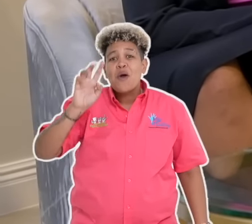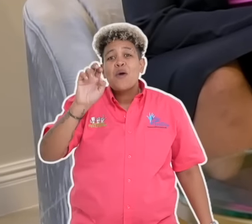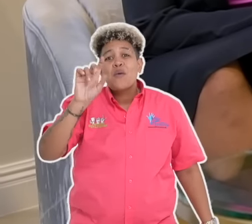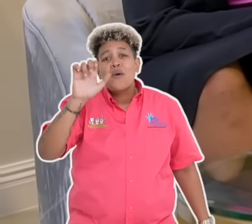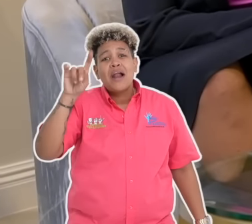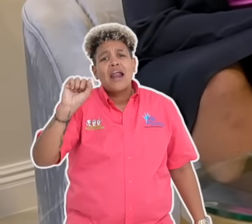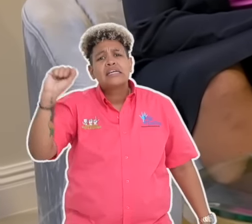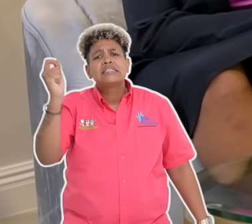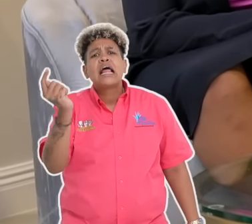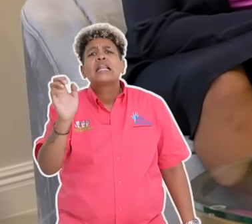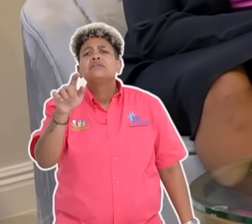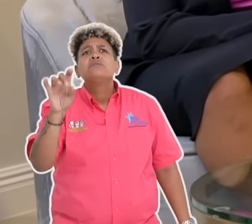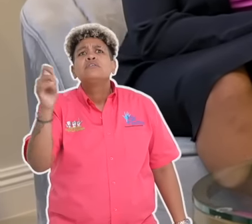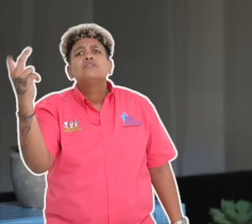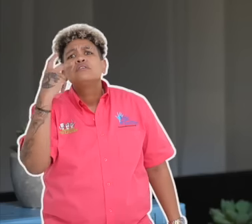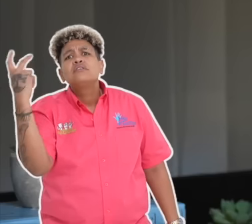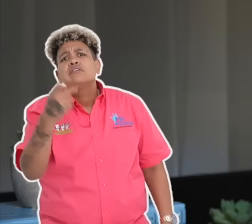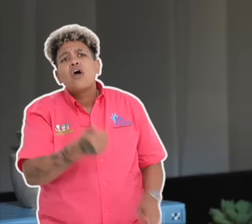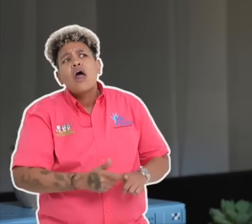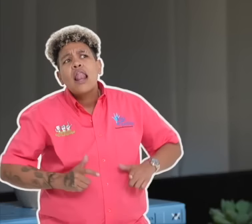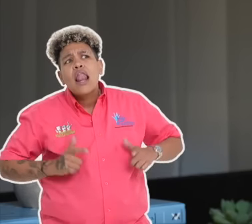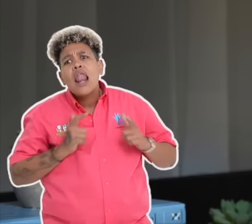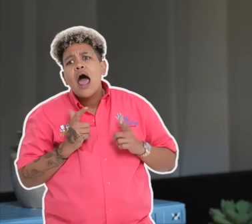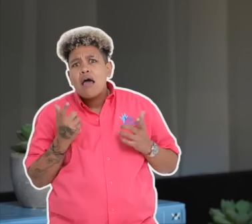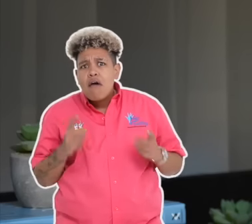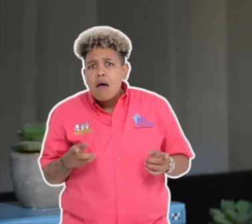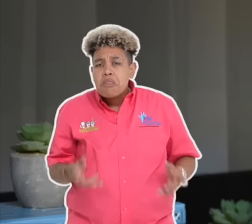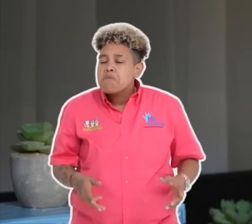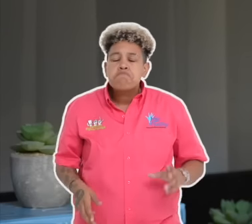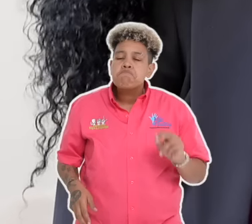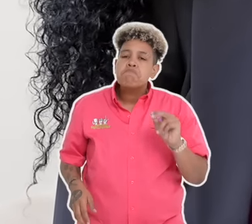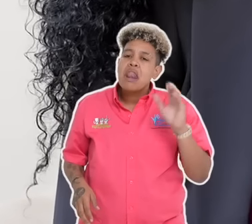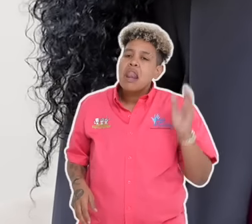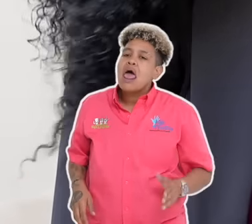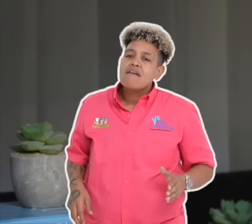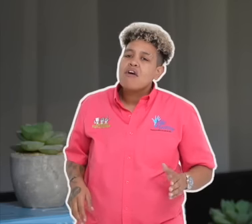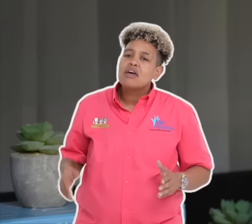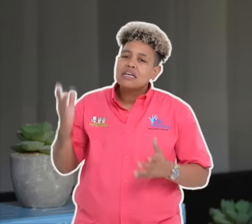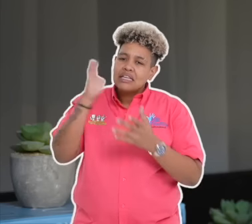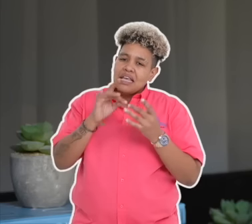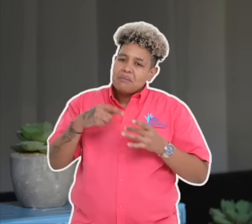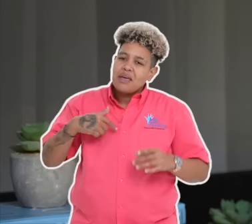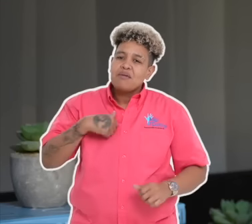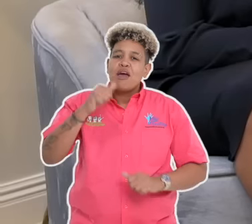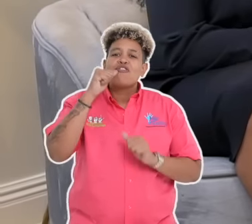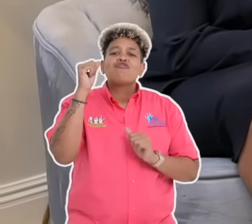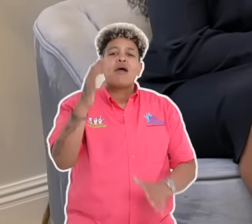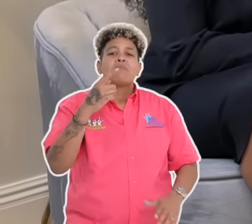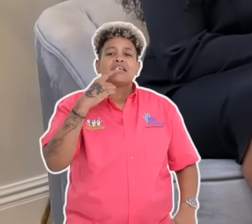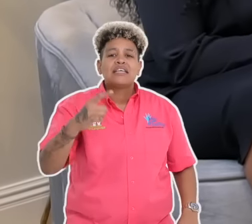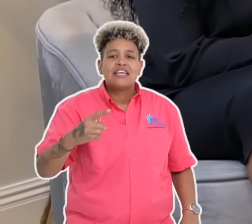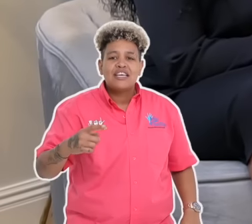up in Woodlands, St. Elizabeth. Did she see her life ending up here? Never. Talk to me Never. About her. So